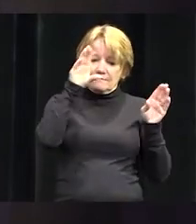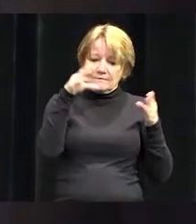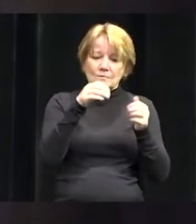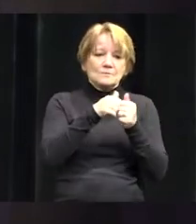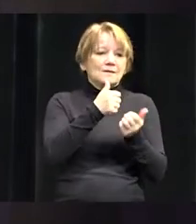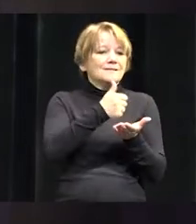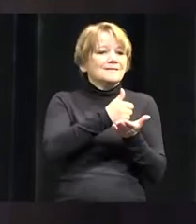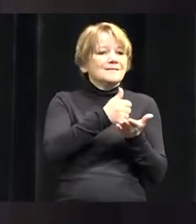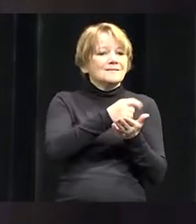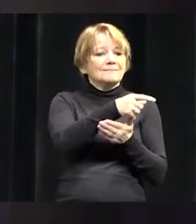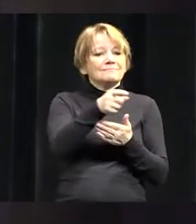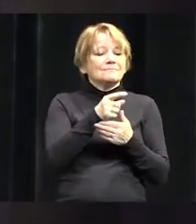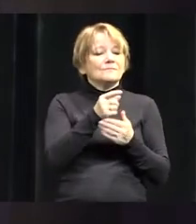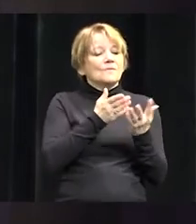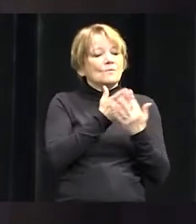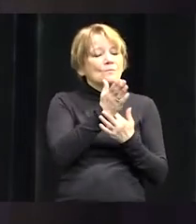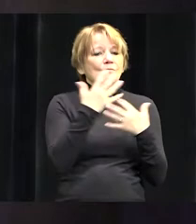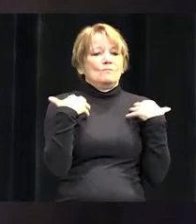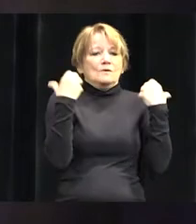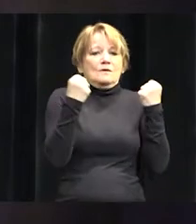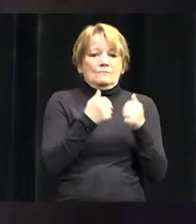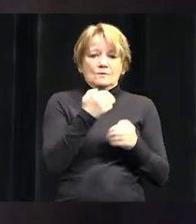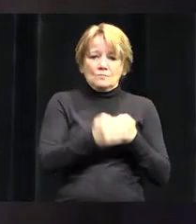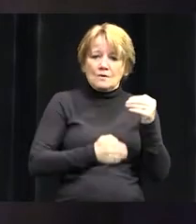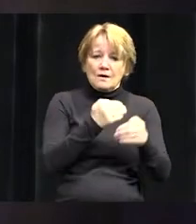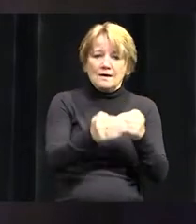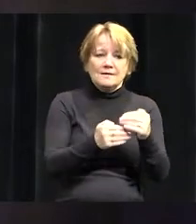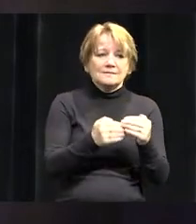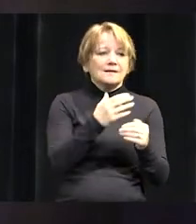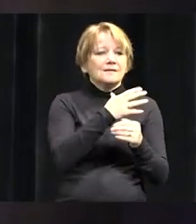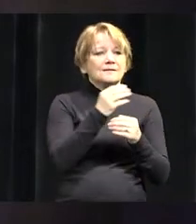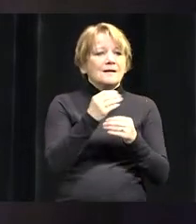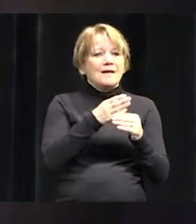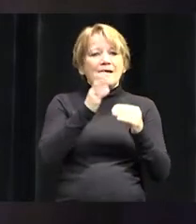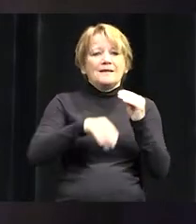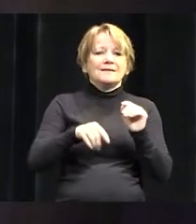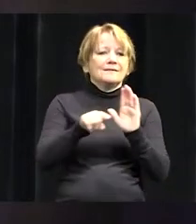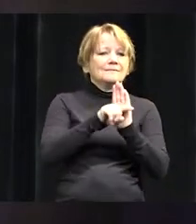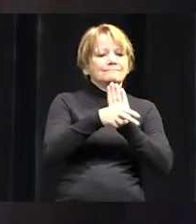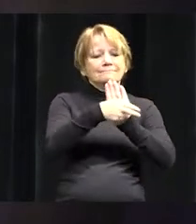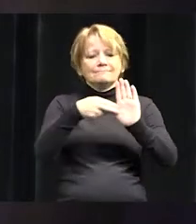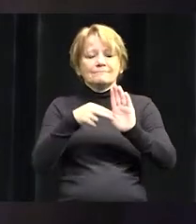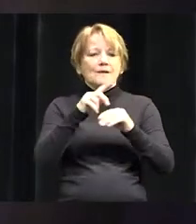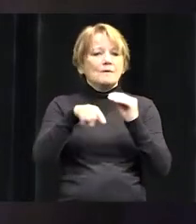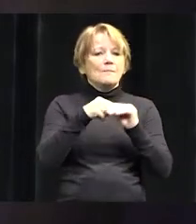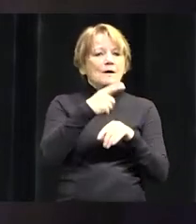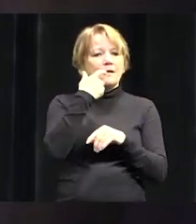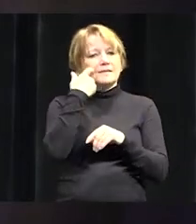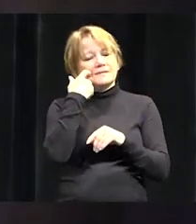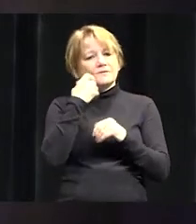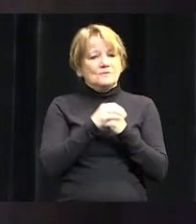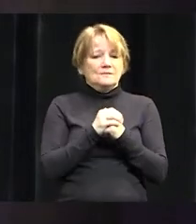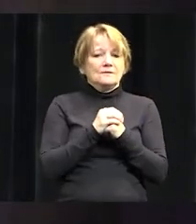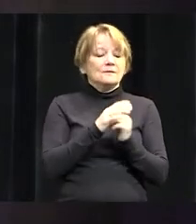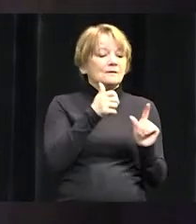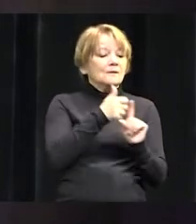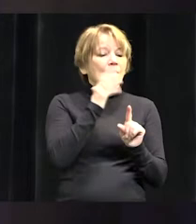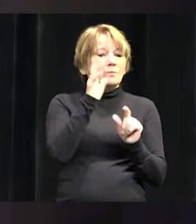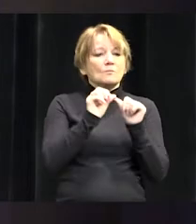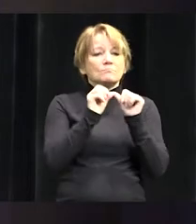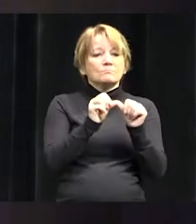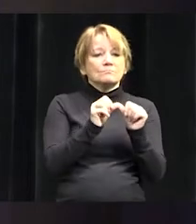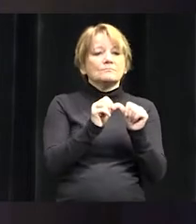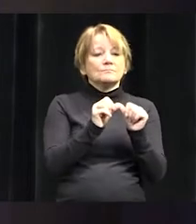focused on assisting others through their recovery process and ending the stigma about addiction she will